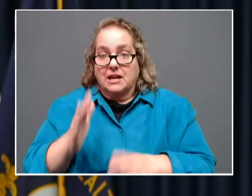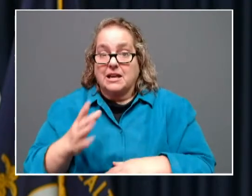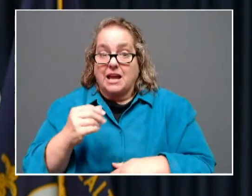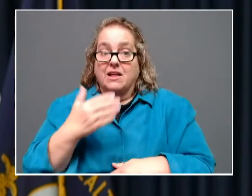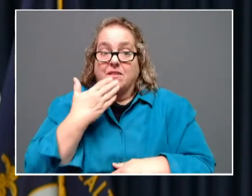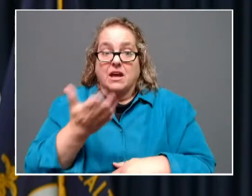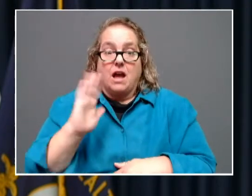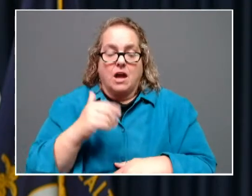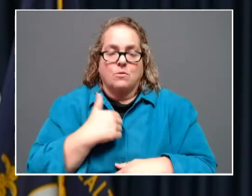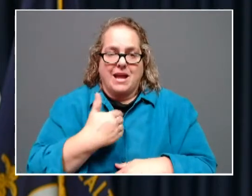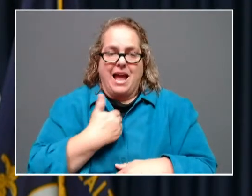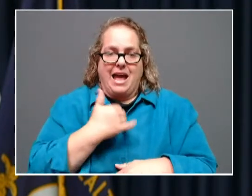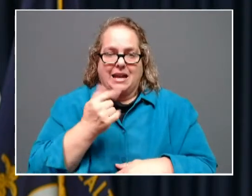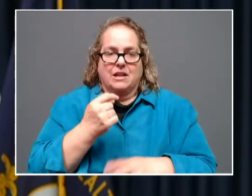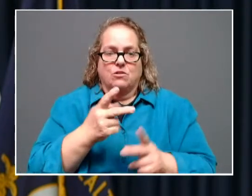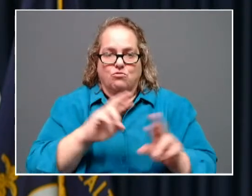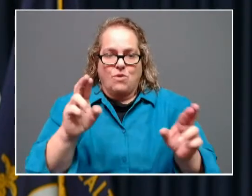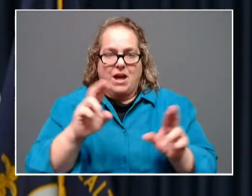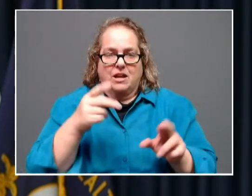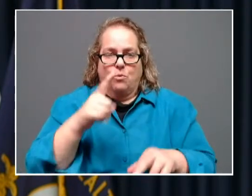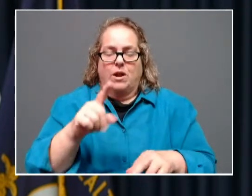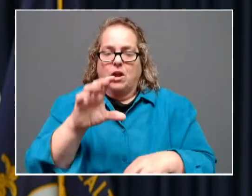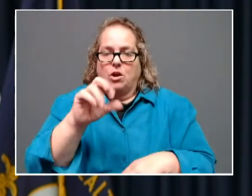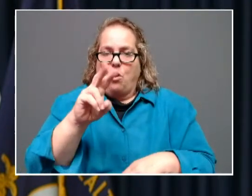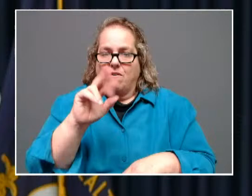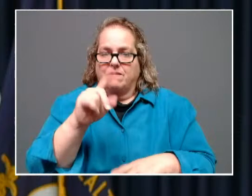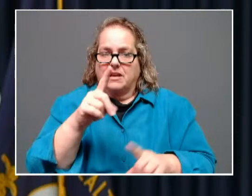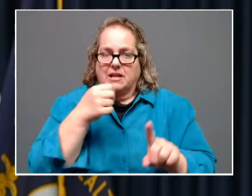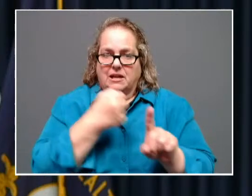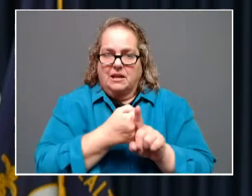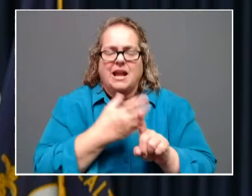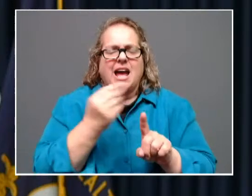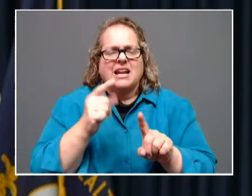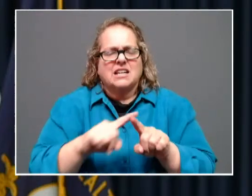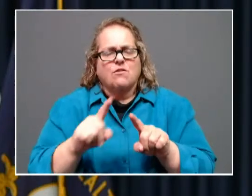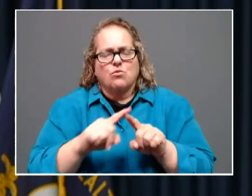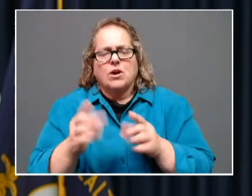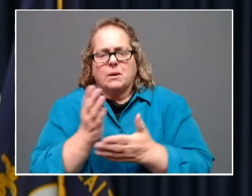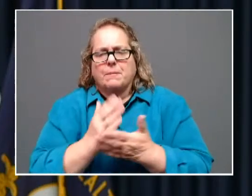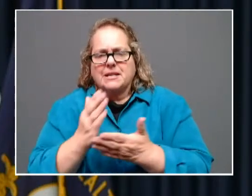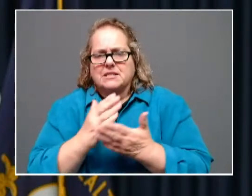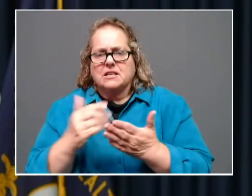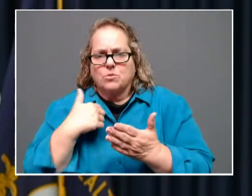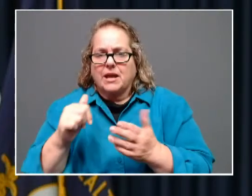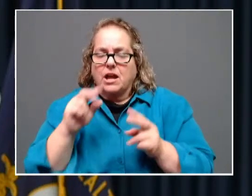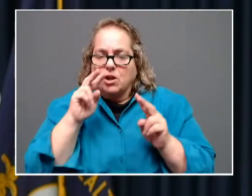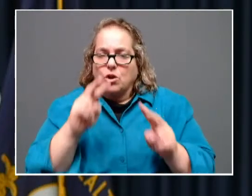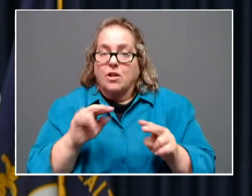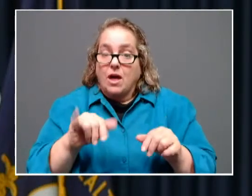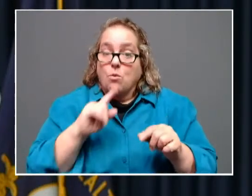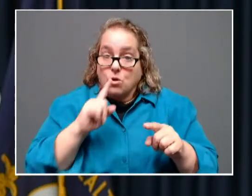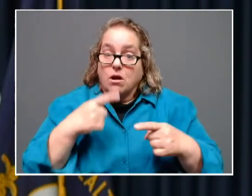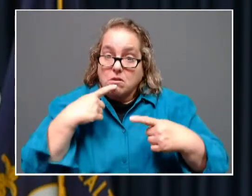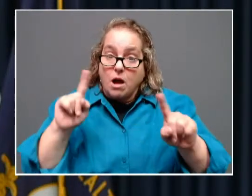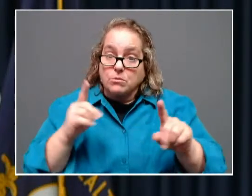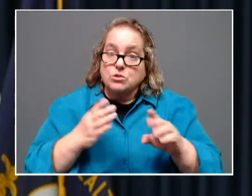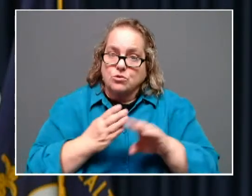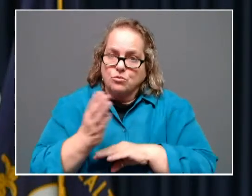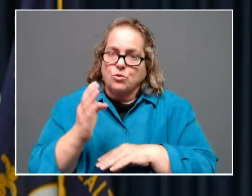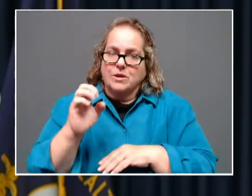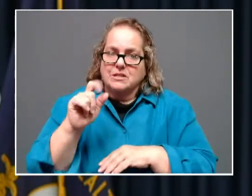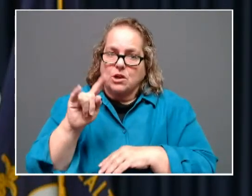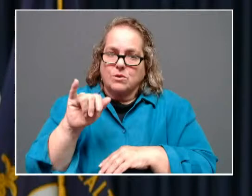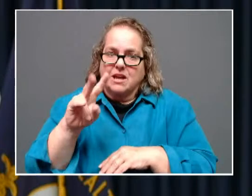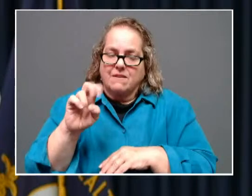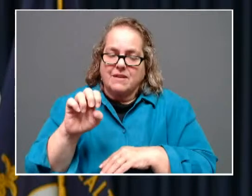hit. And there are a lot of other pieces that are out there that, again, were accomplished and continue in effect through